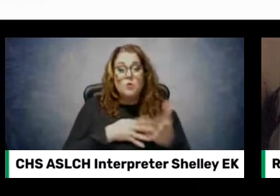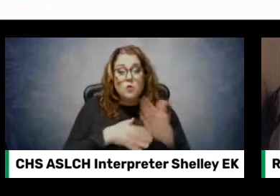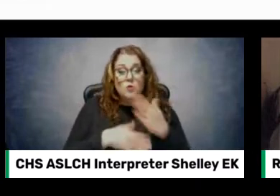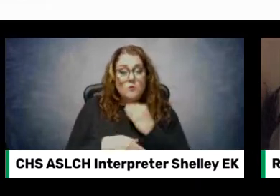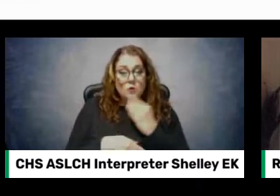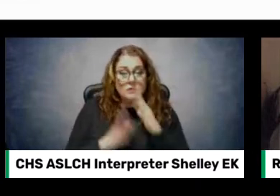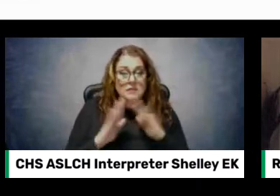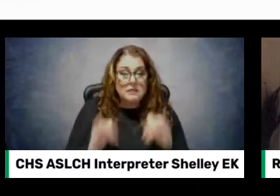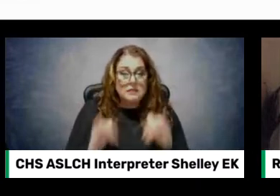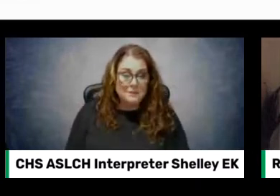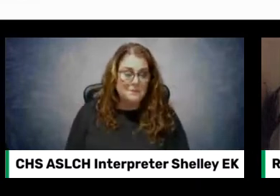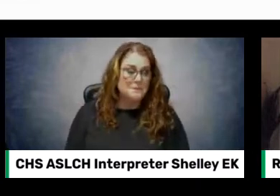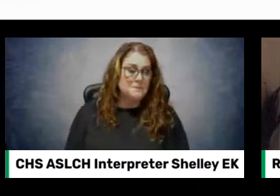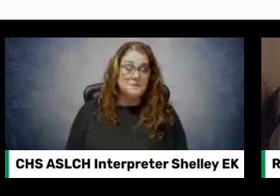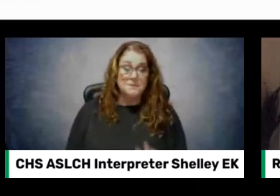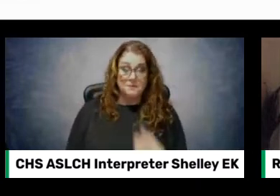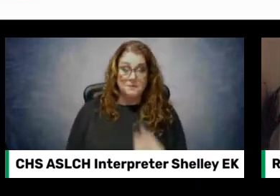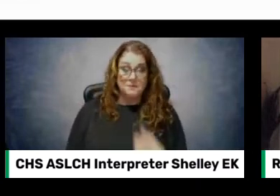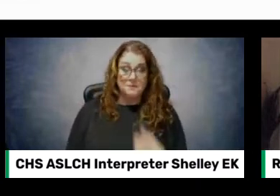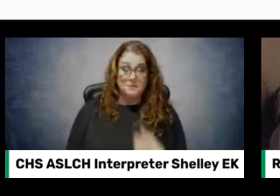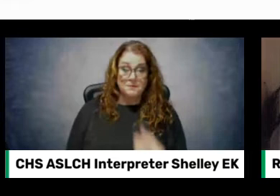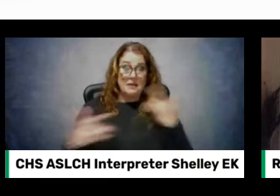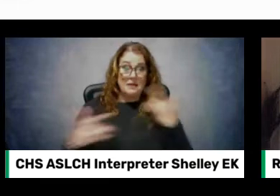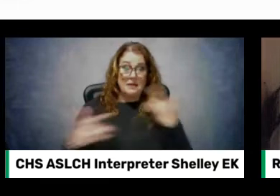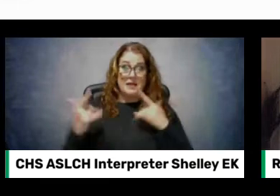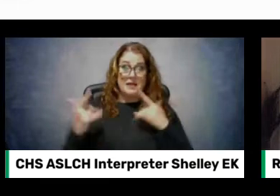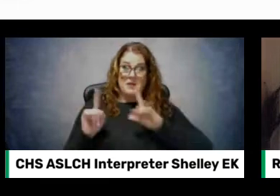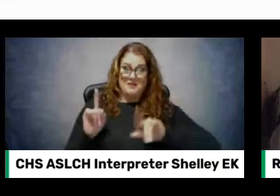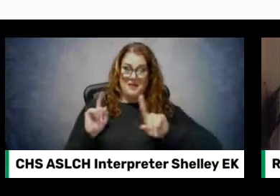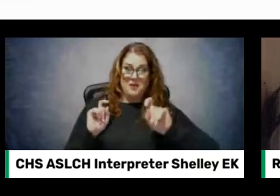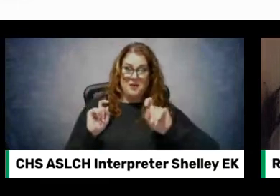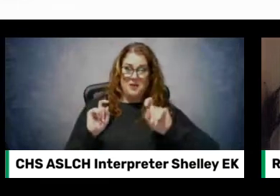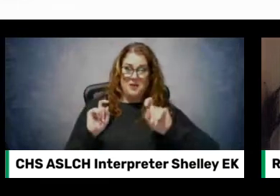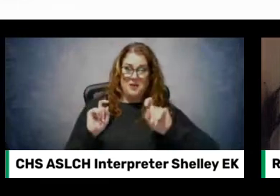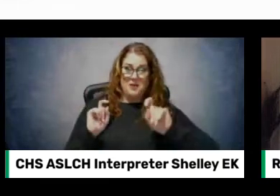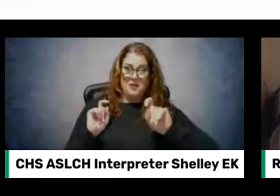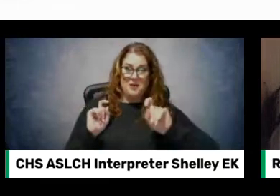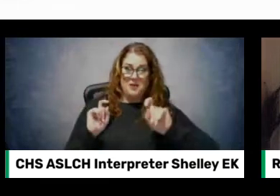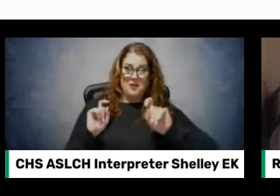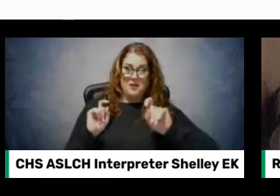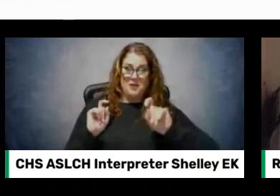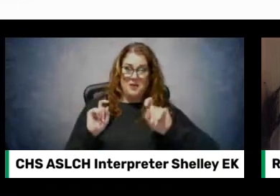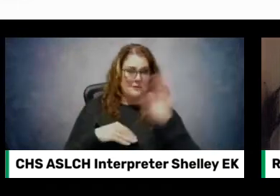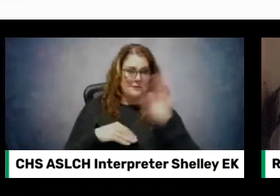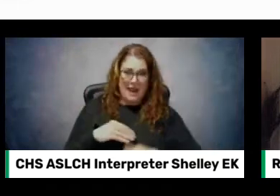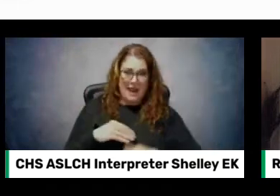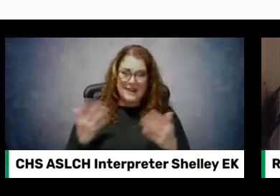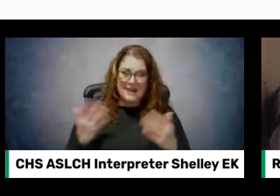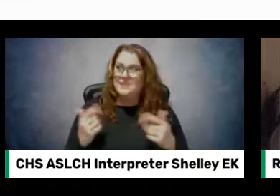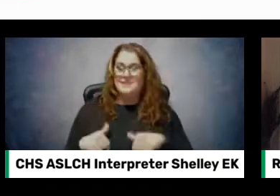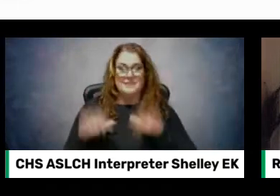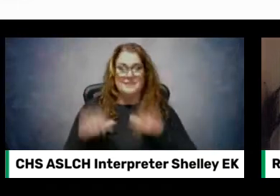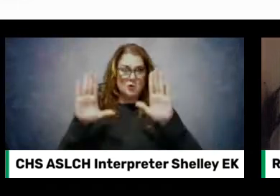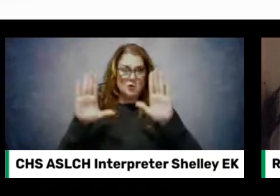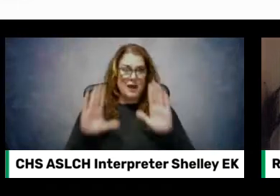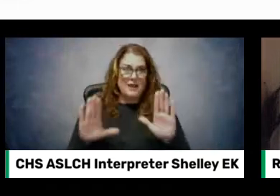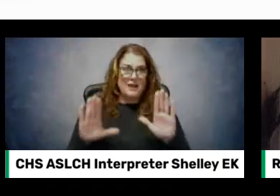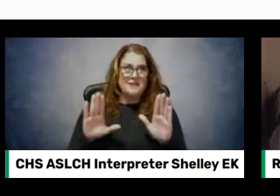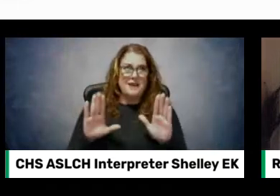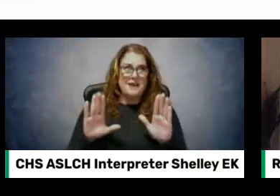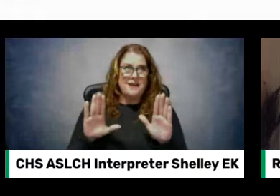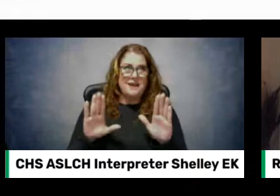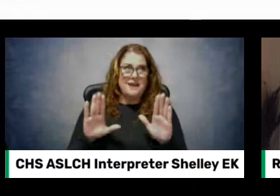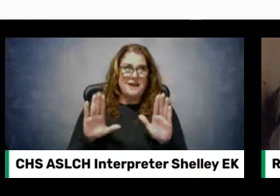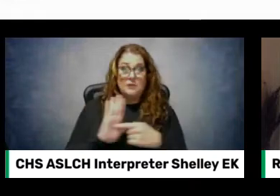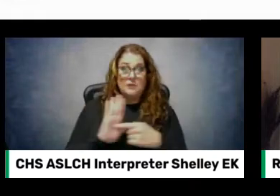So I'm excited to answer that question. I could talk about it all day. This is a great